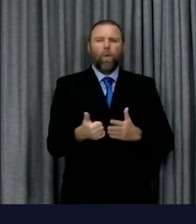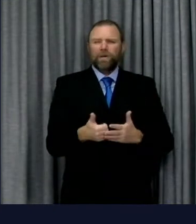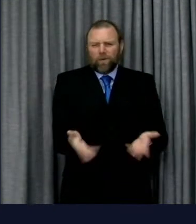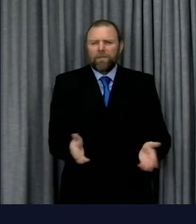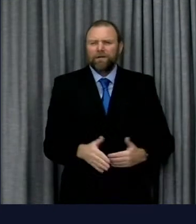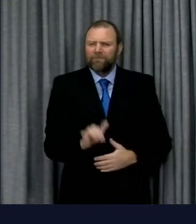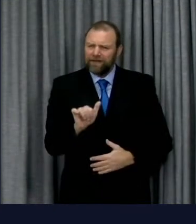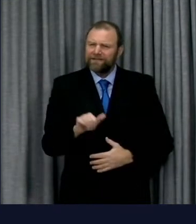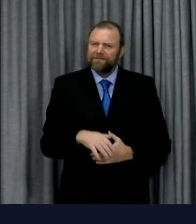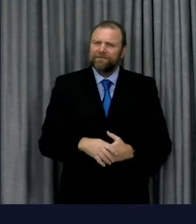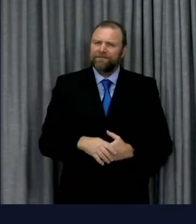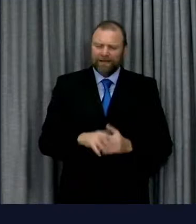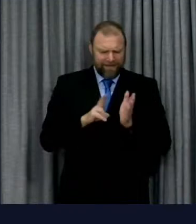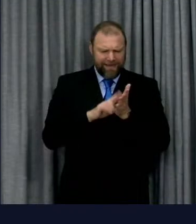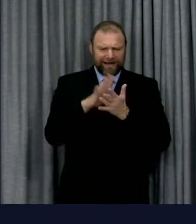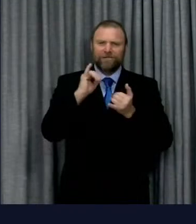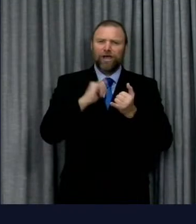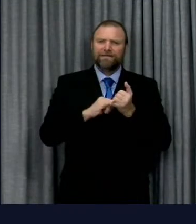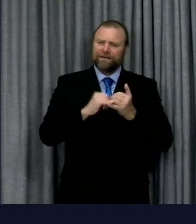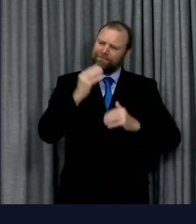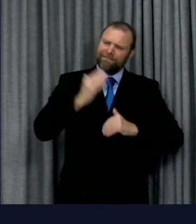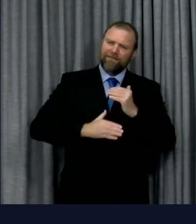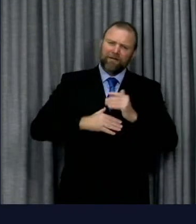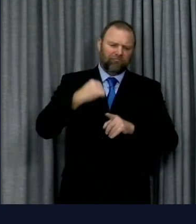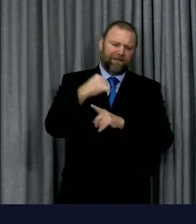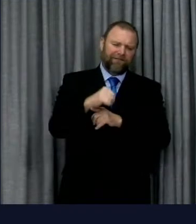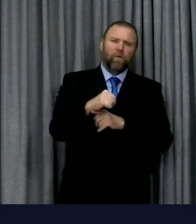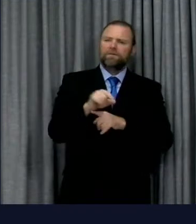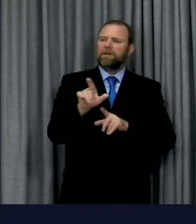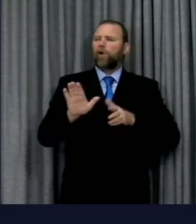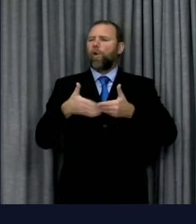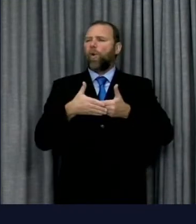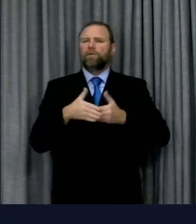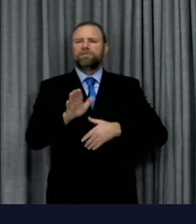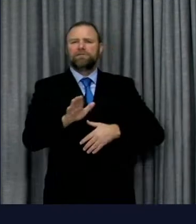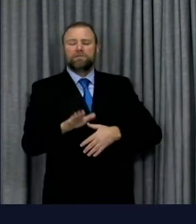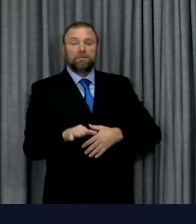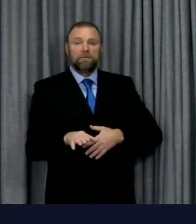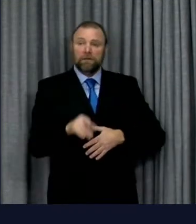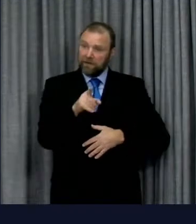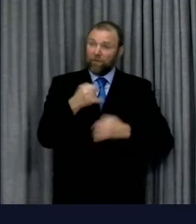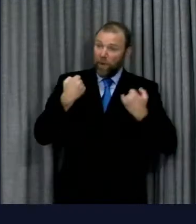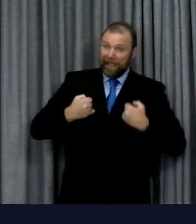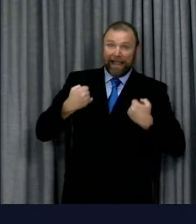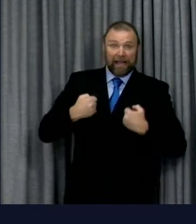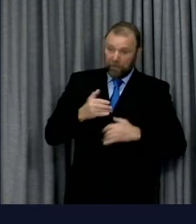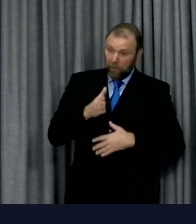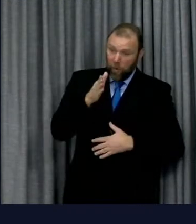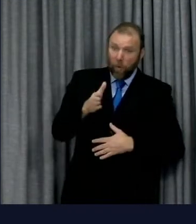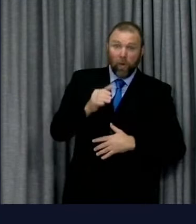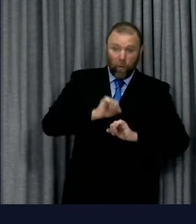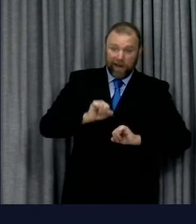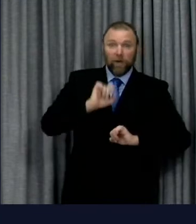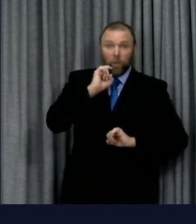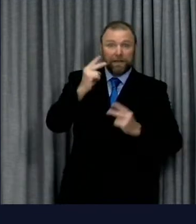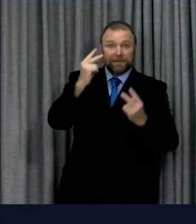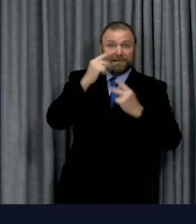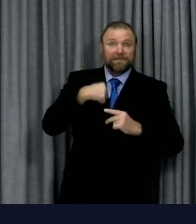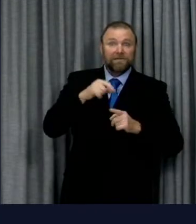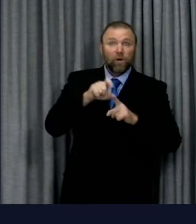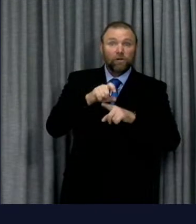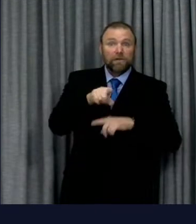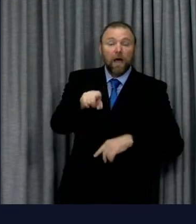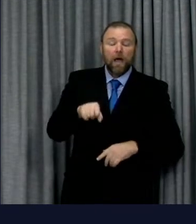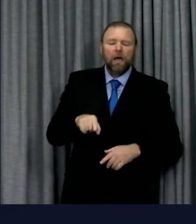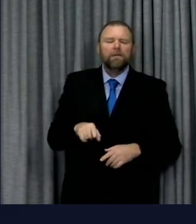our NHS. It never turns anybody away. If you are ill and turn up at an A&E department and wait, you will be seen. The problem